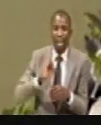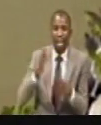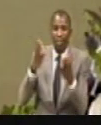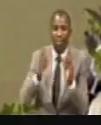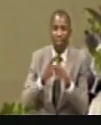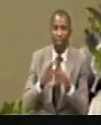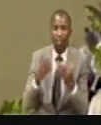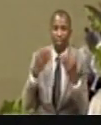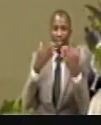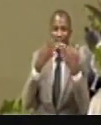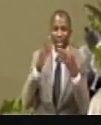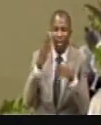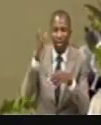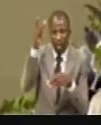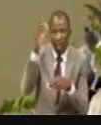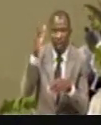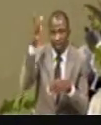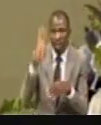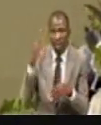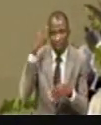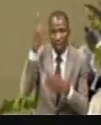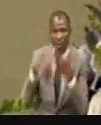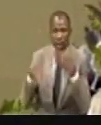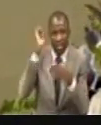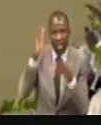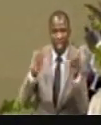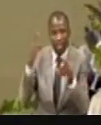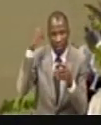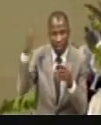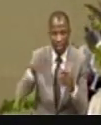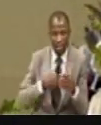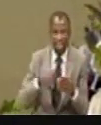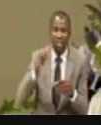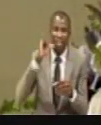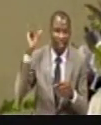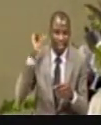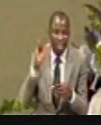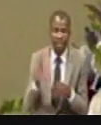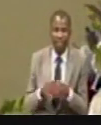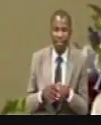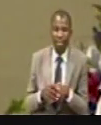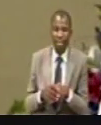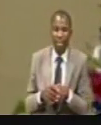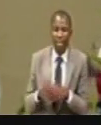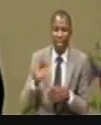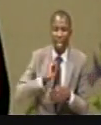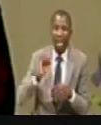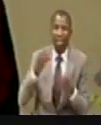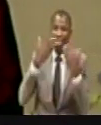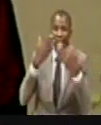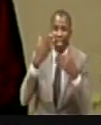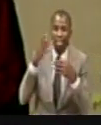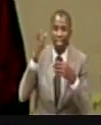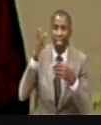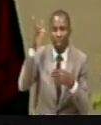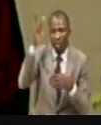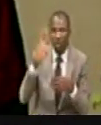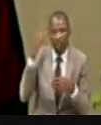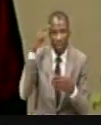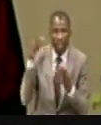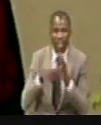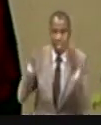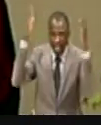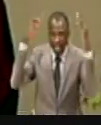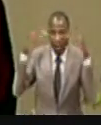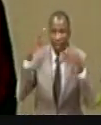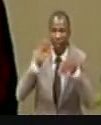Harcourt, River State, Nigeria. I want to thank God for what God did for me yesterday. I'm